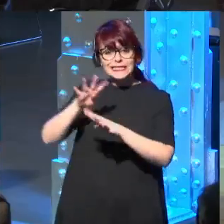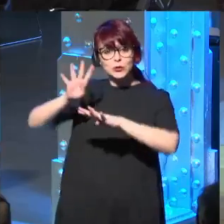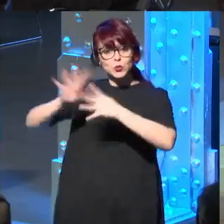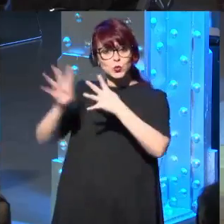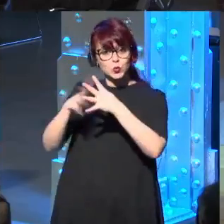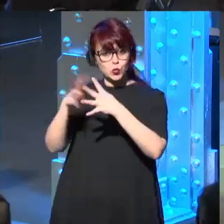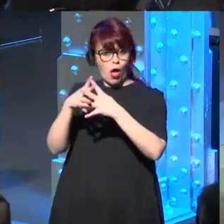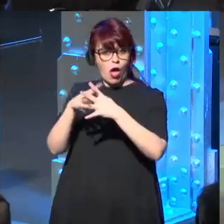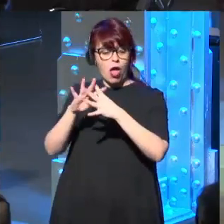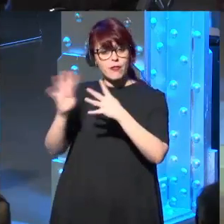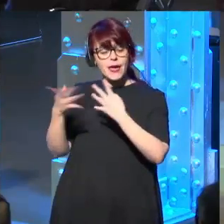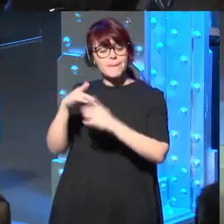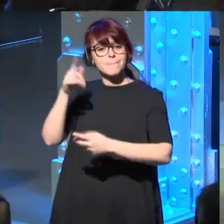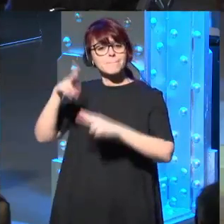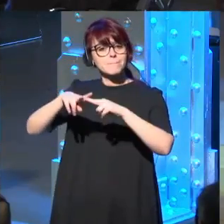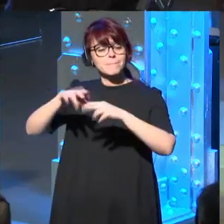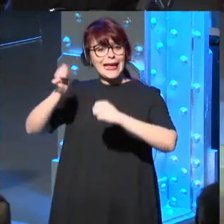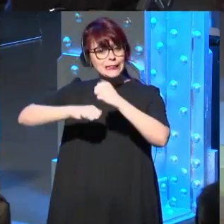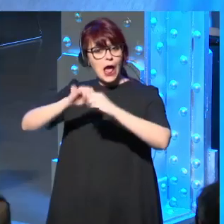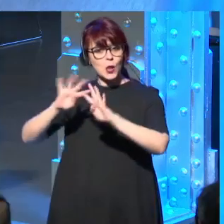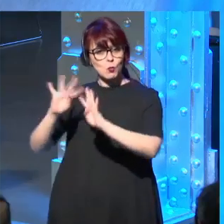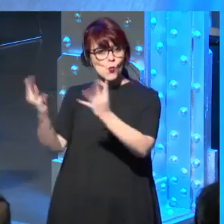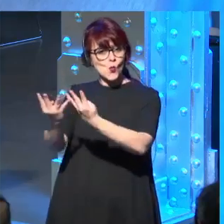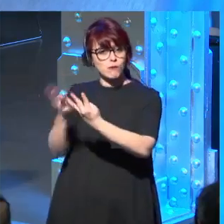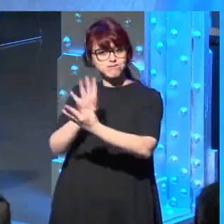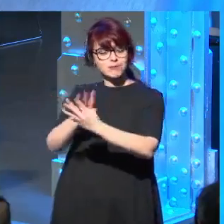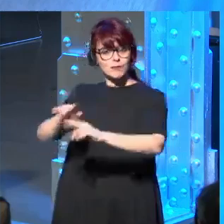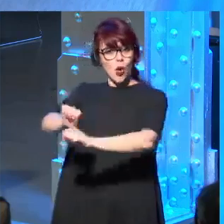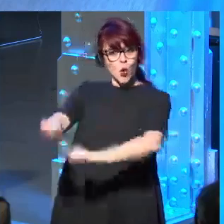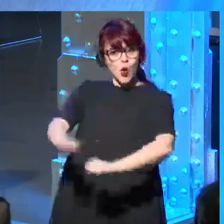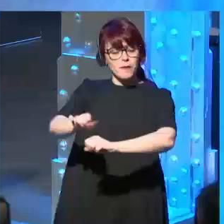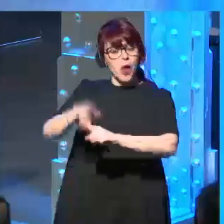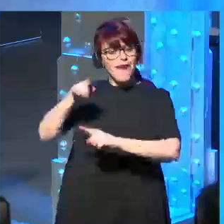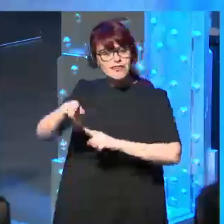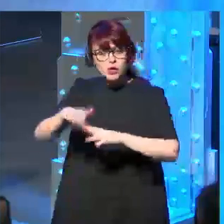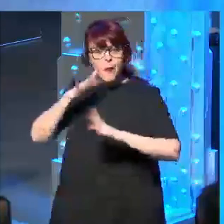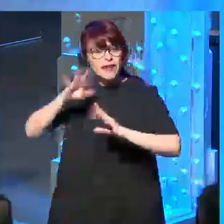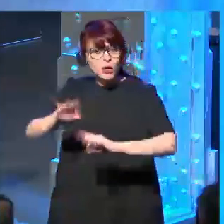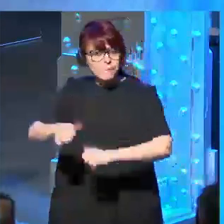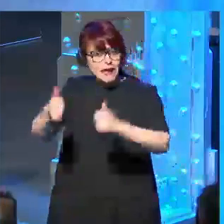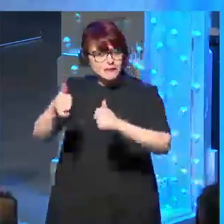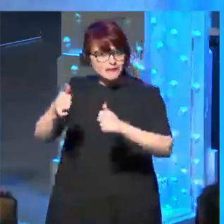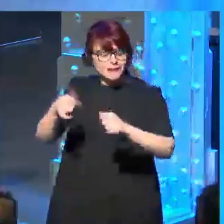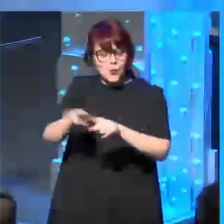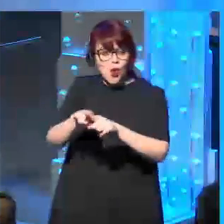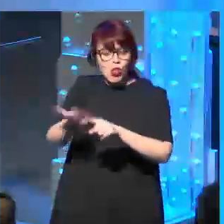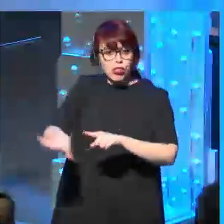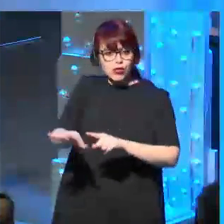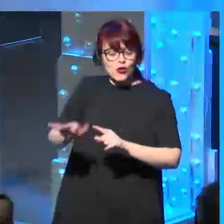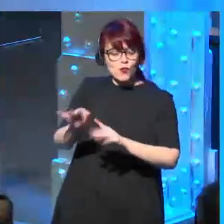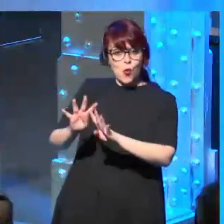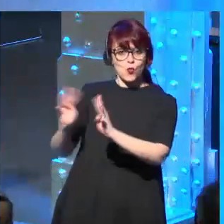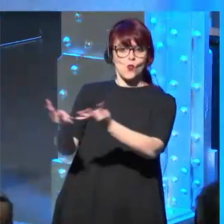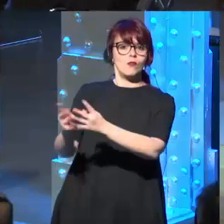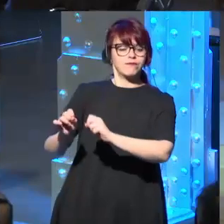most dangerous place, like Auschwitz, or horrible place that you don't want, that everyone, the upper classes